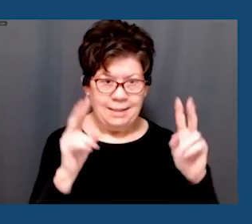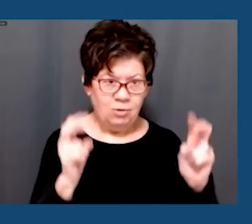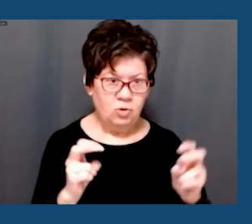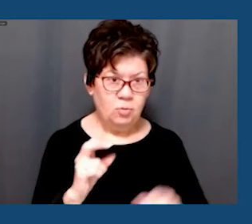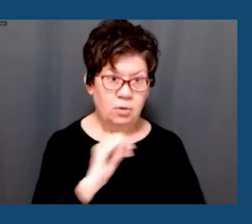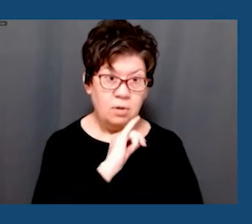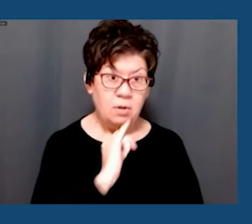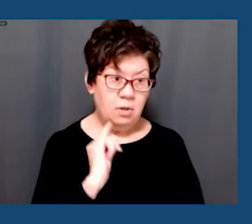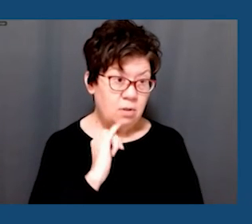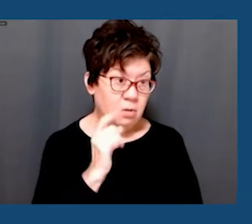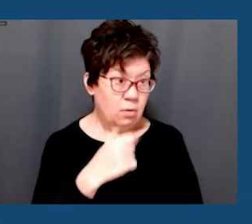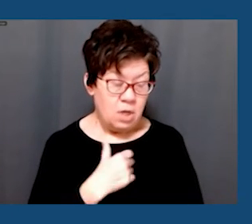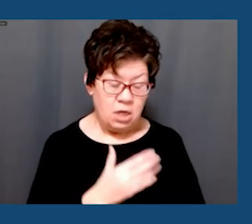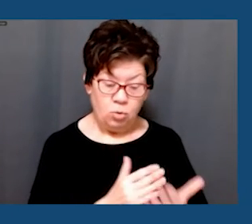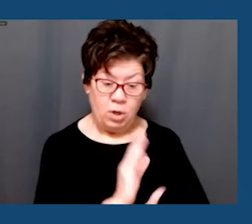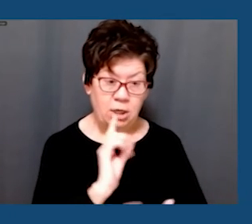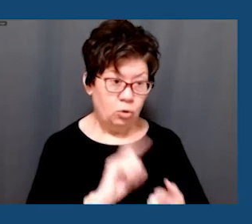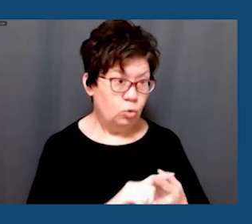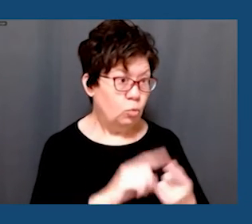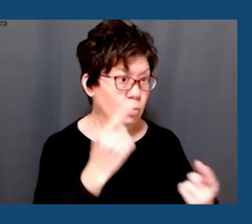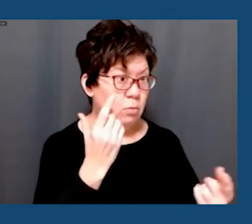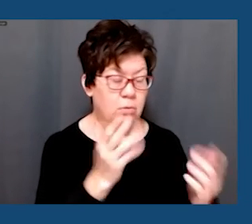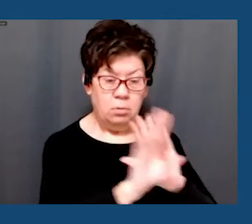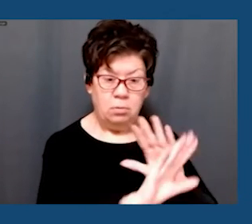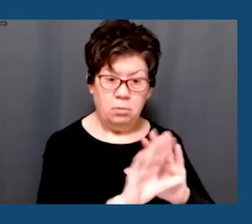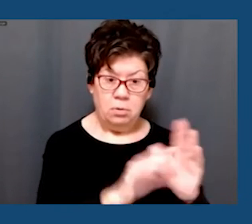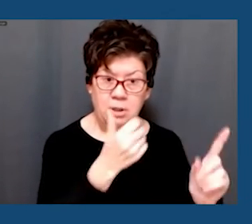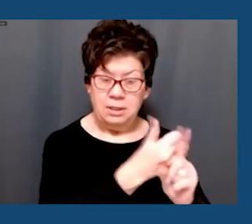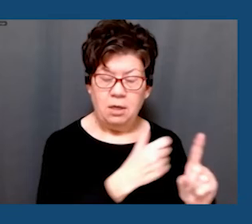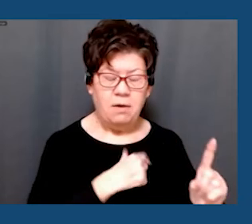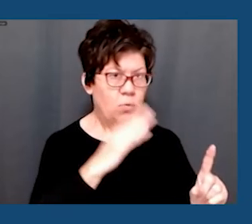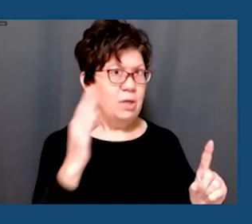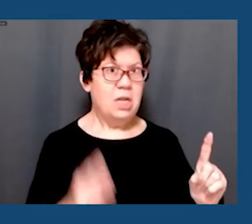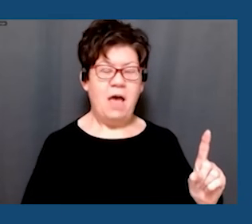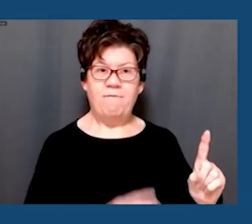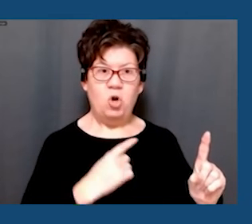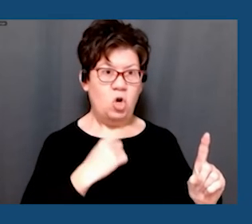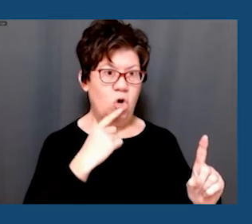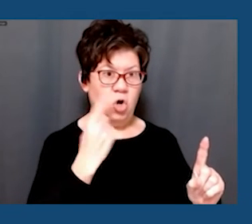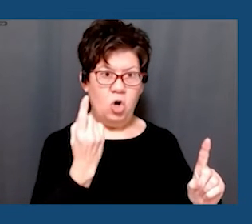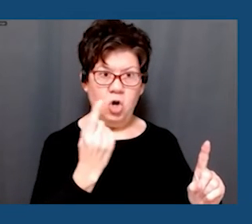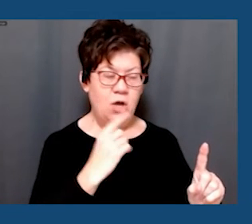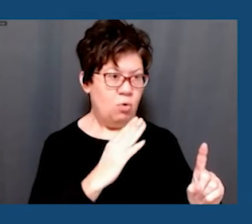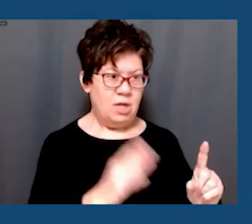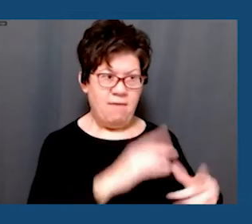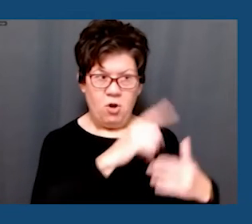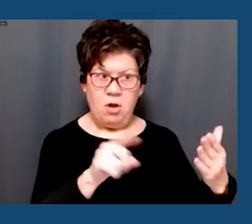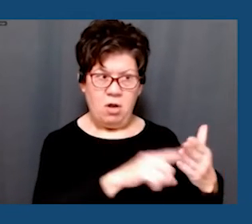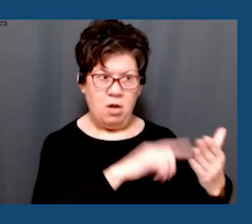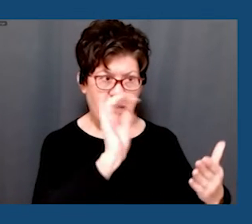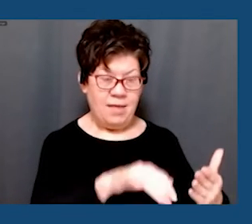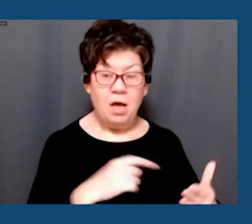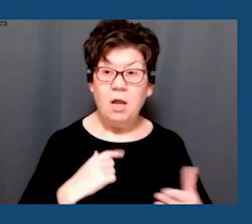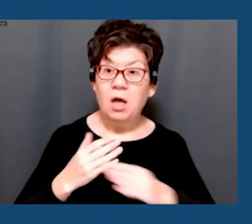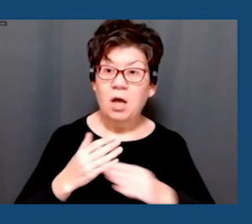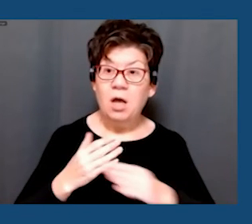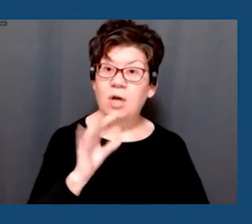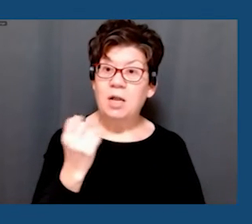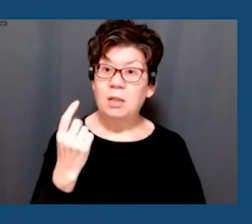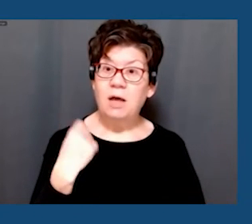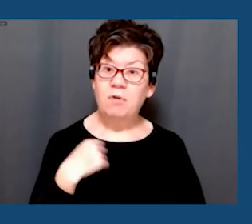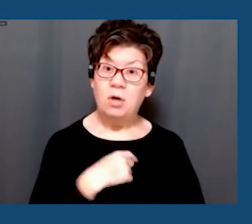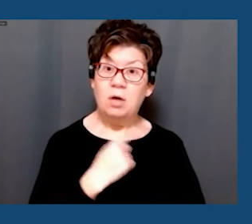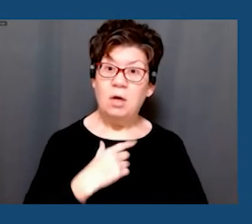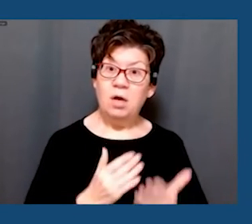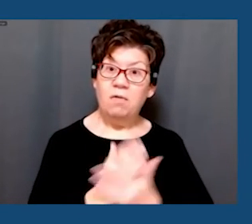never question that right. Never. No one would ever question our right after 9/11 to go in and